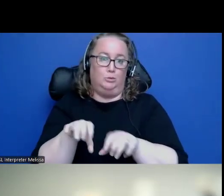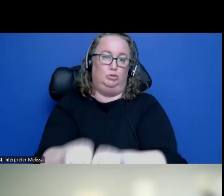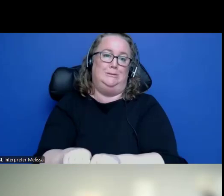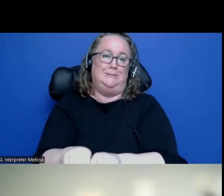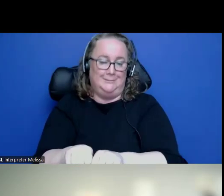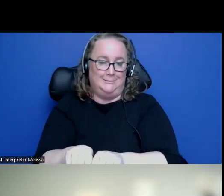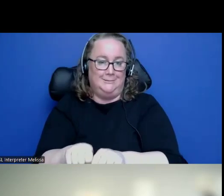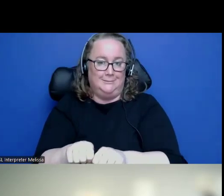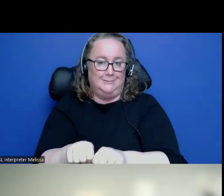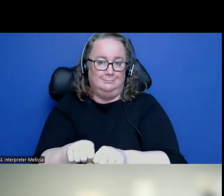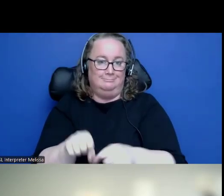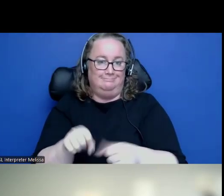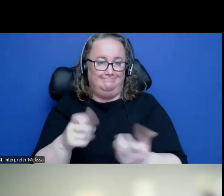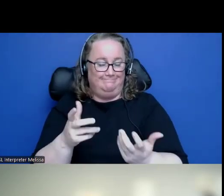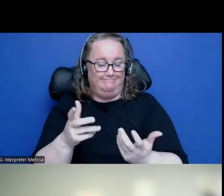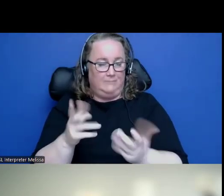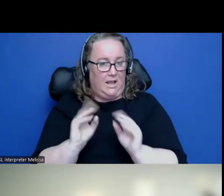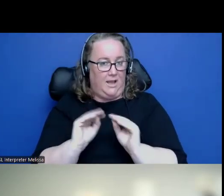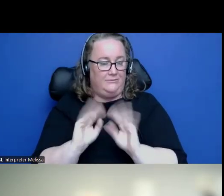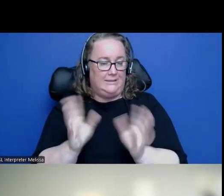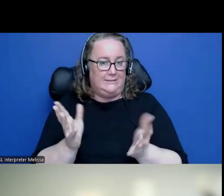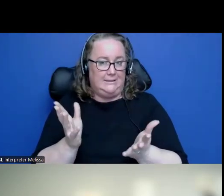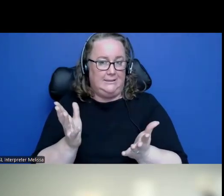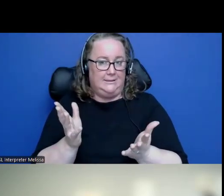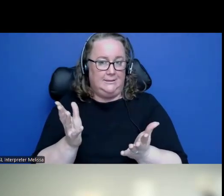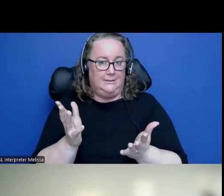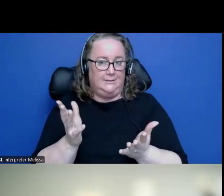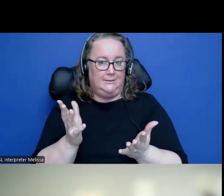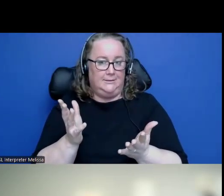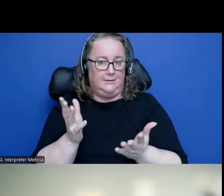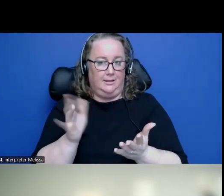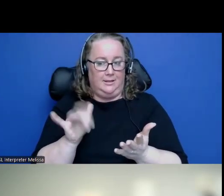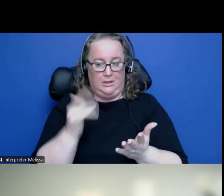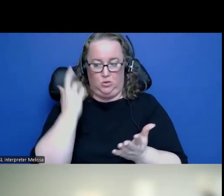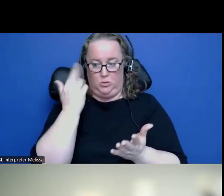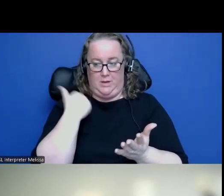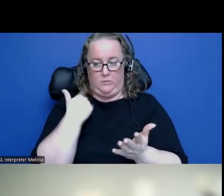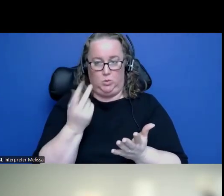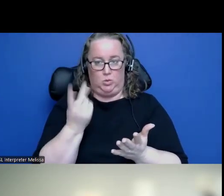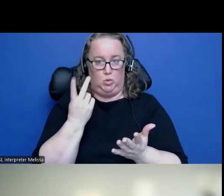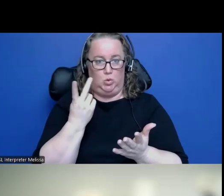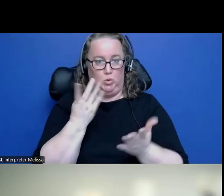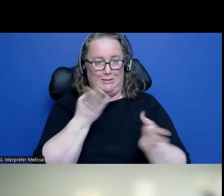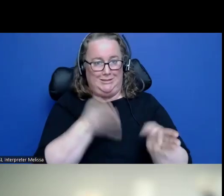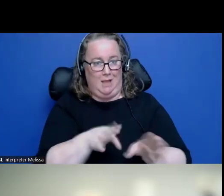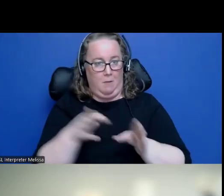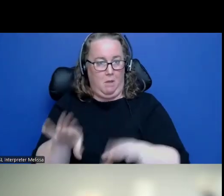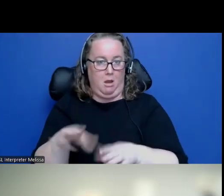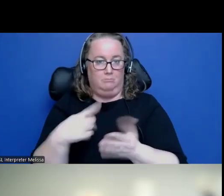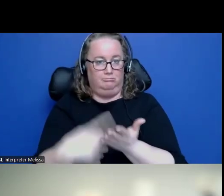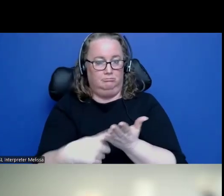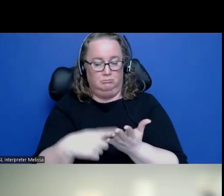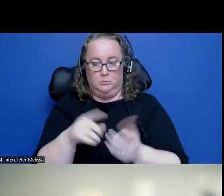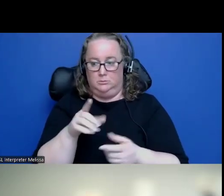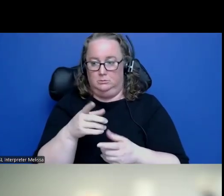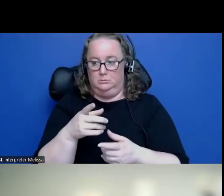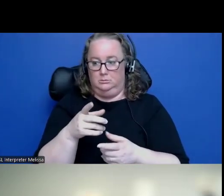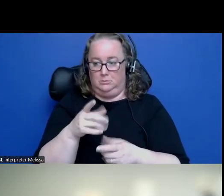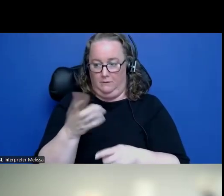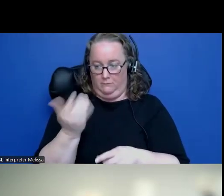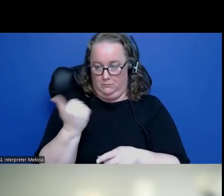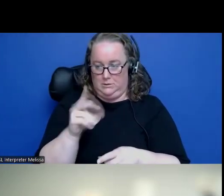rise to the two settlement agreements discussed in 2014, of